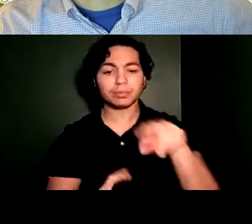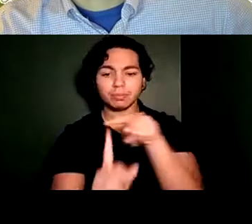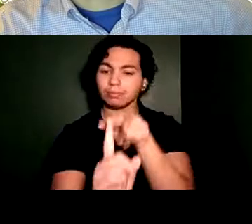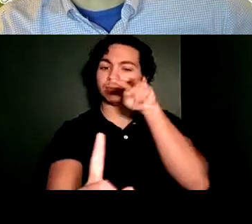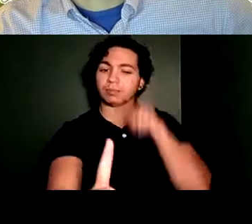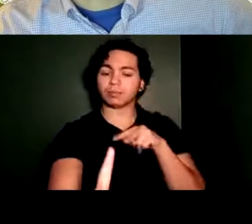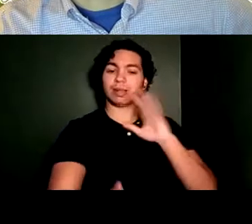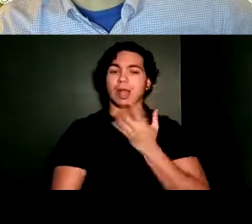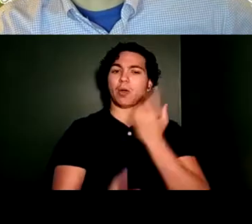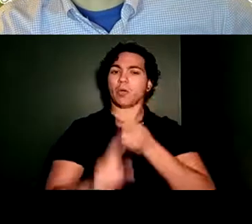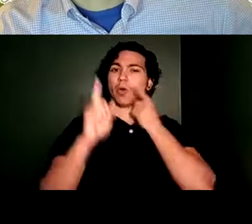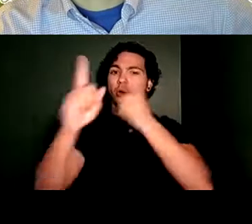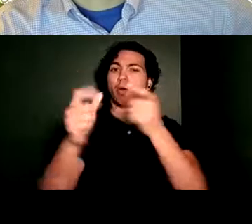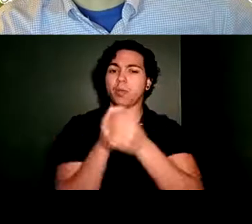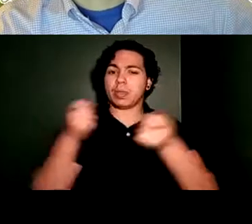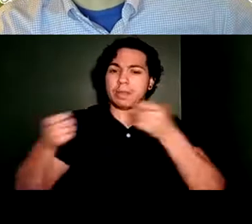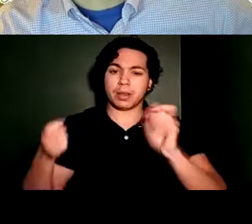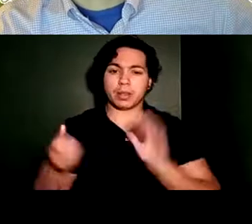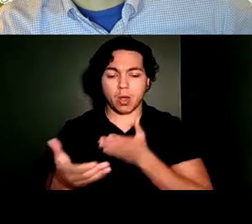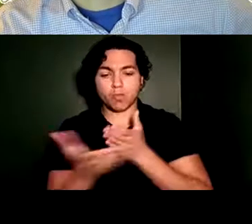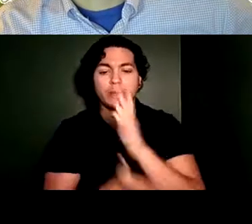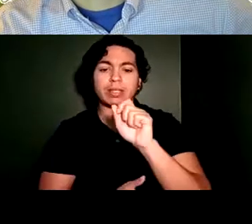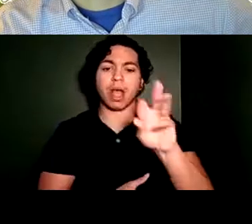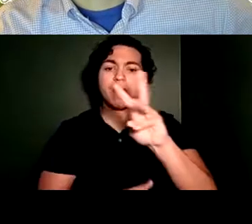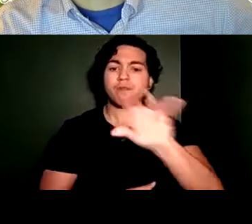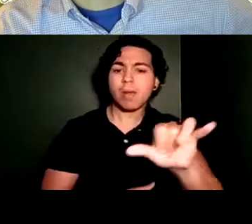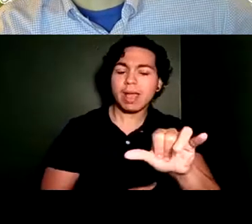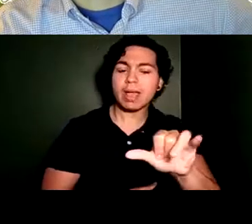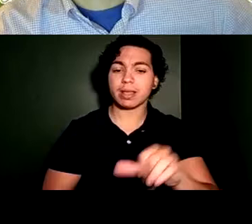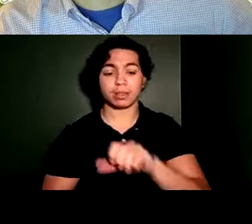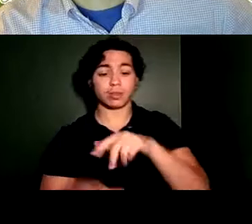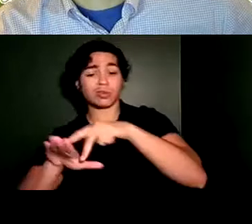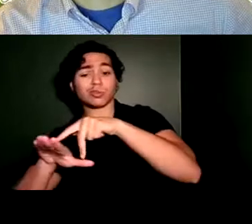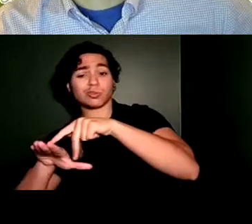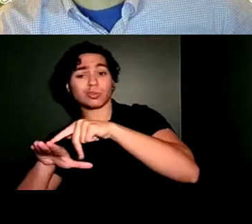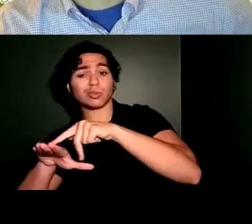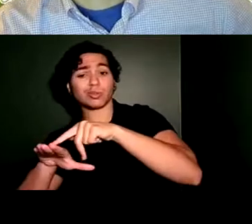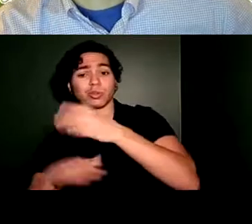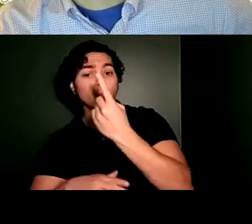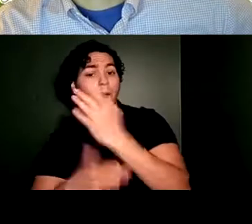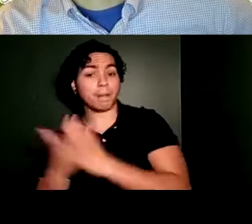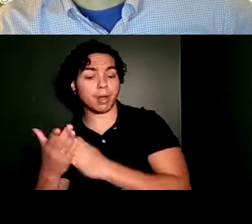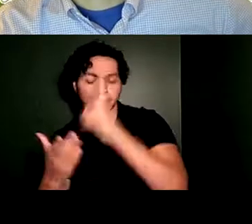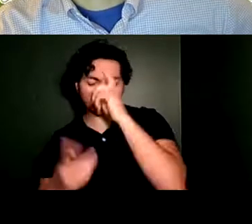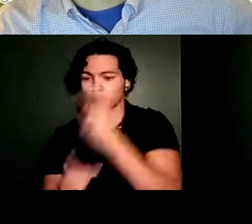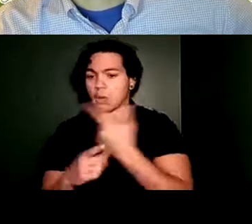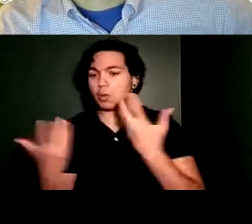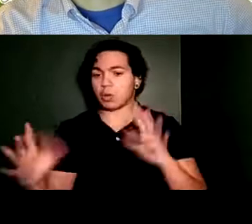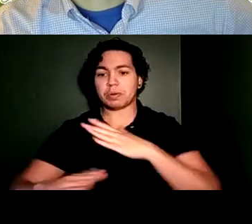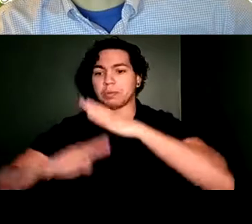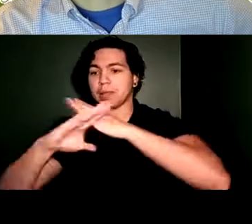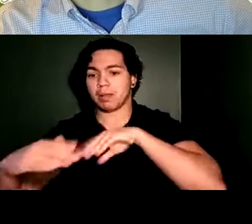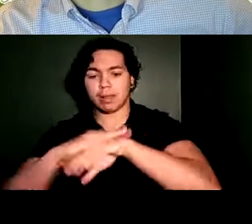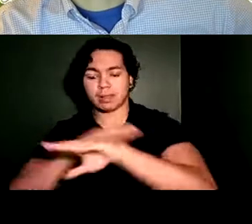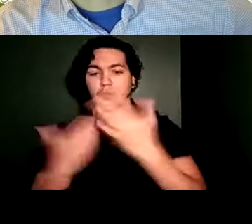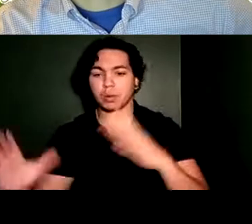goal with managing our rights of way and thinking of scooters as one piece, because we don't want scooters to block access and block rights of way. But